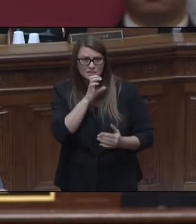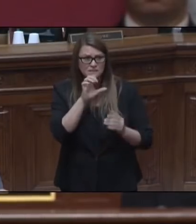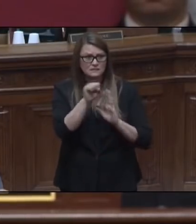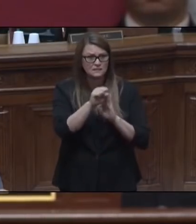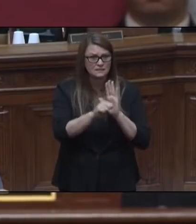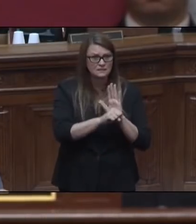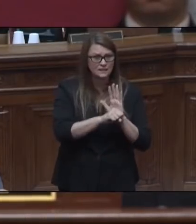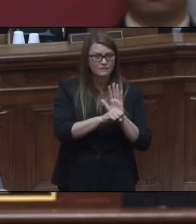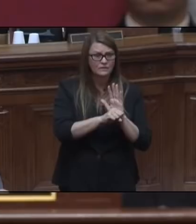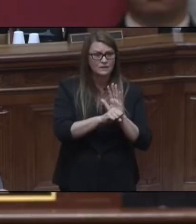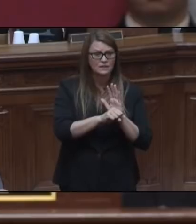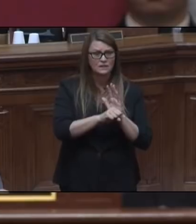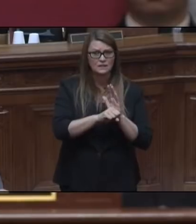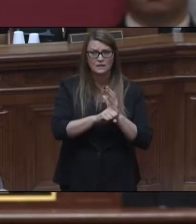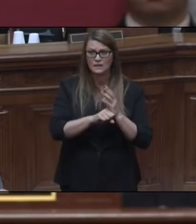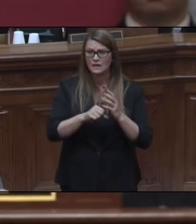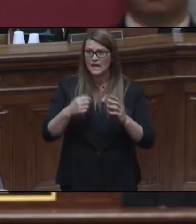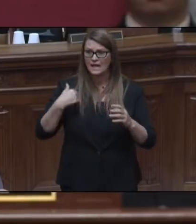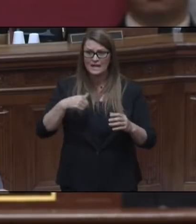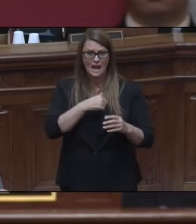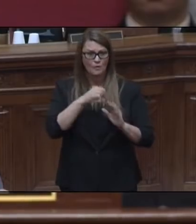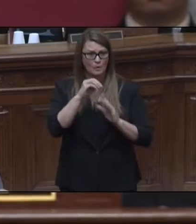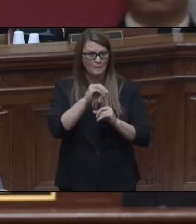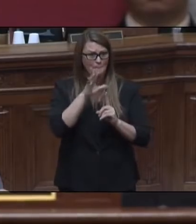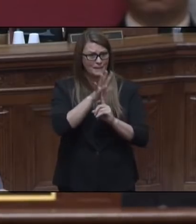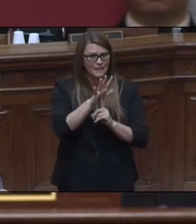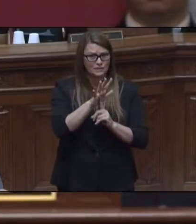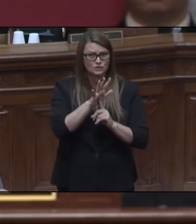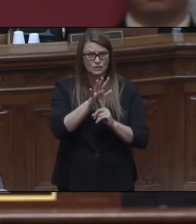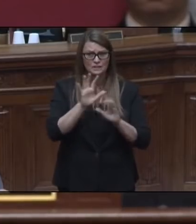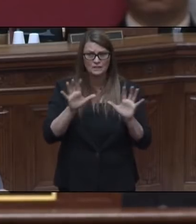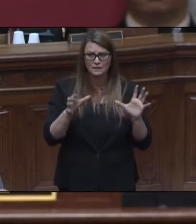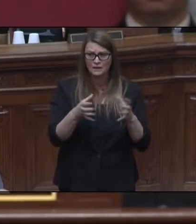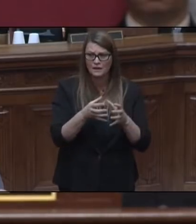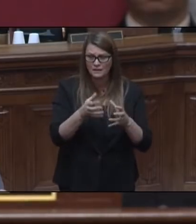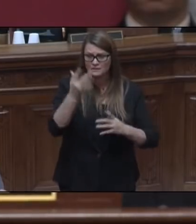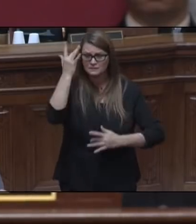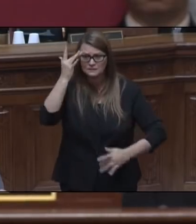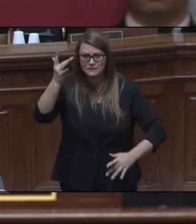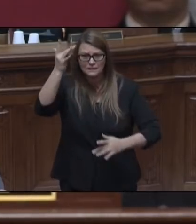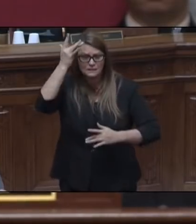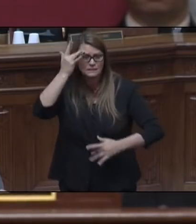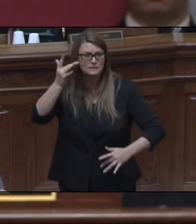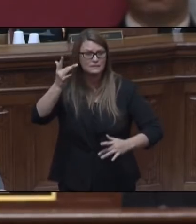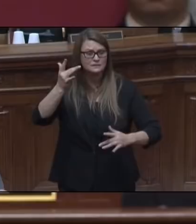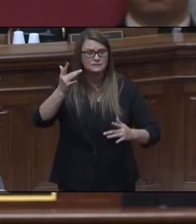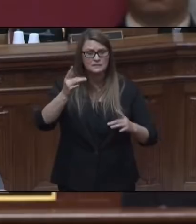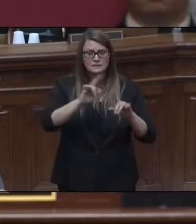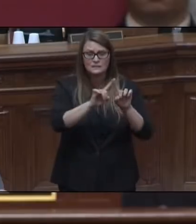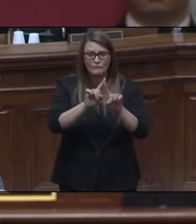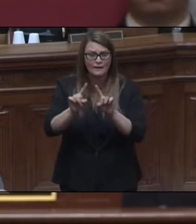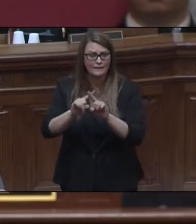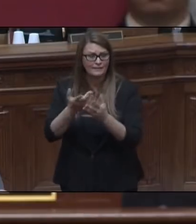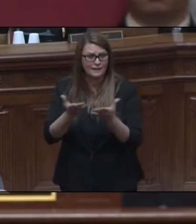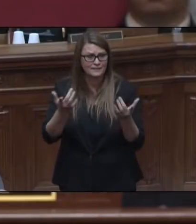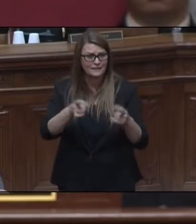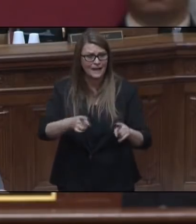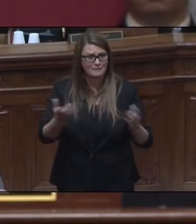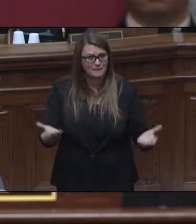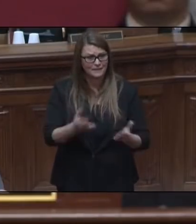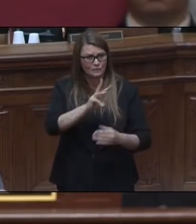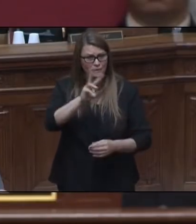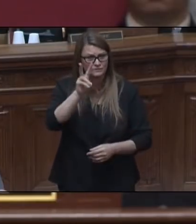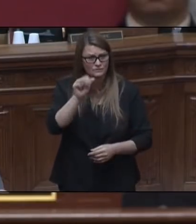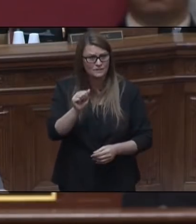are to population, and as absolutely so many different diseases and illnesses that we have as our